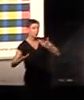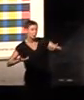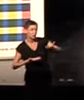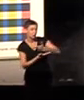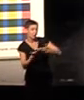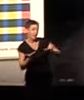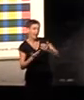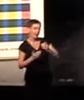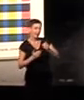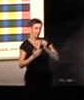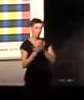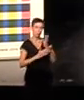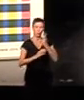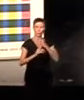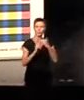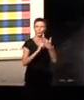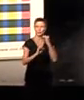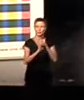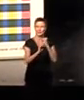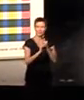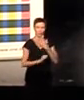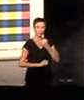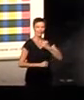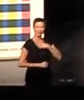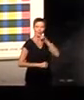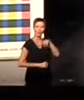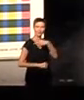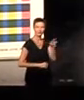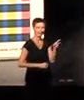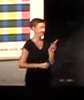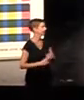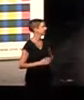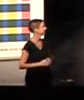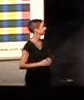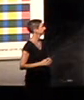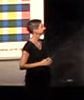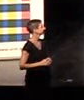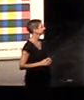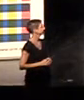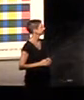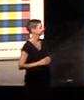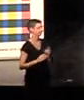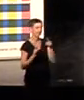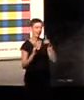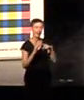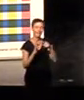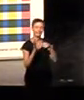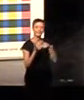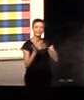impressions om social media using our hashtag atm en brussels